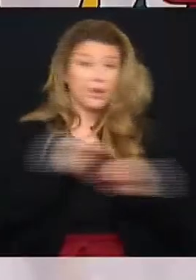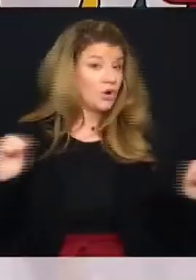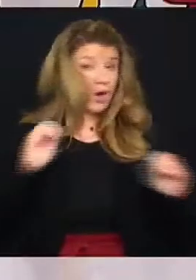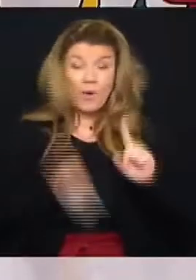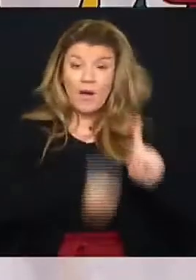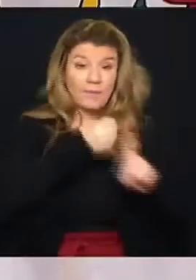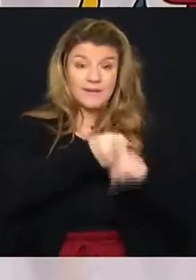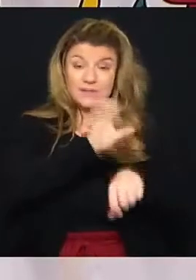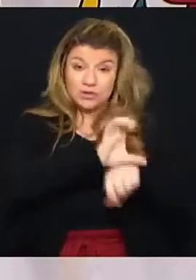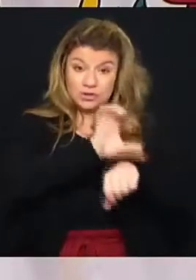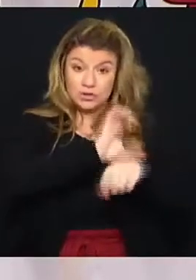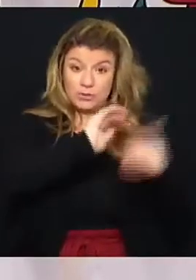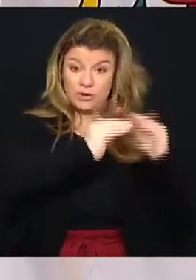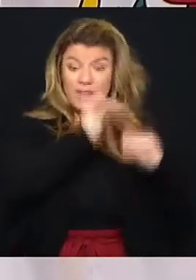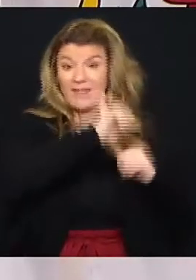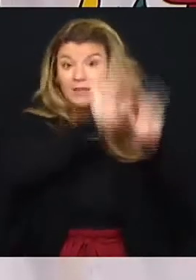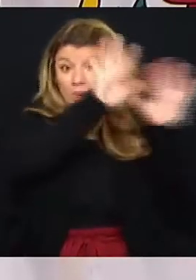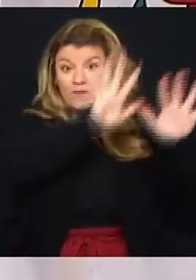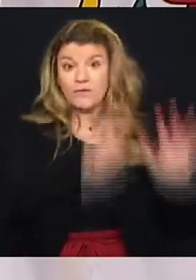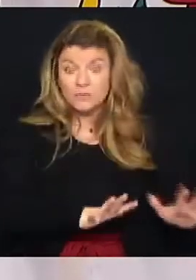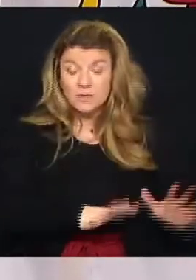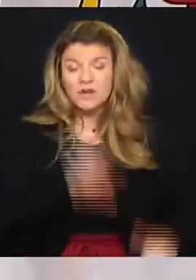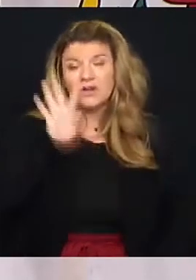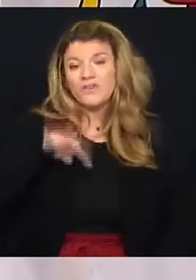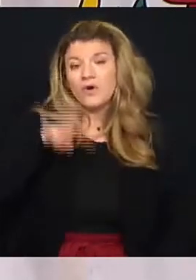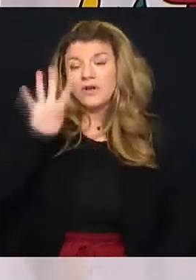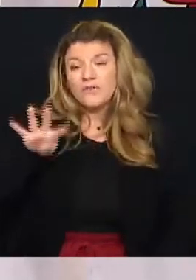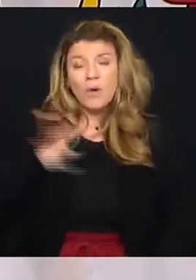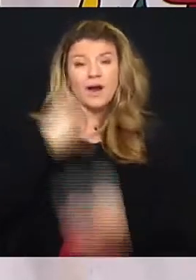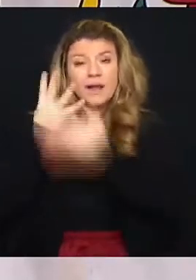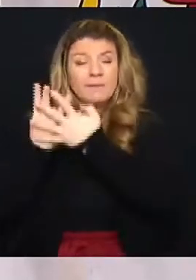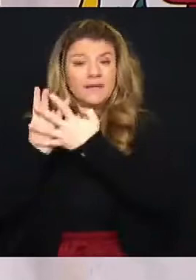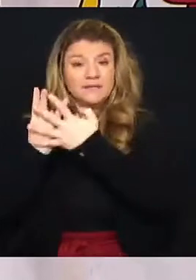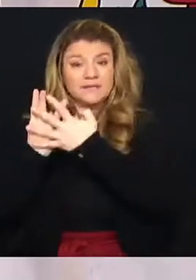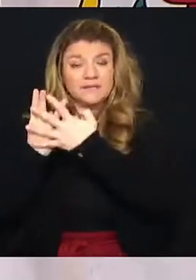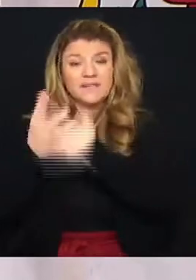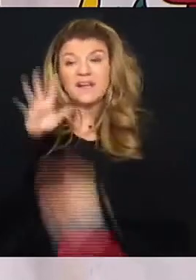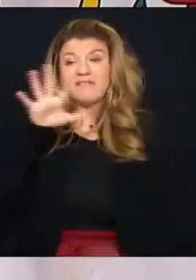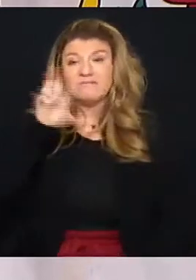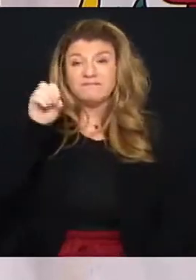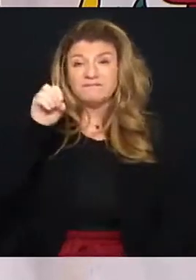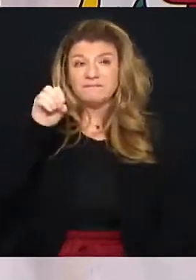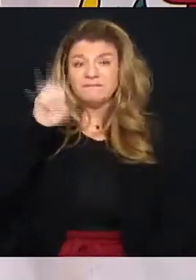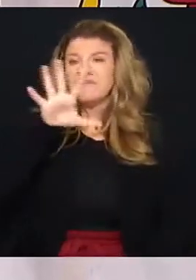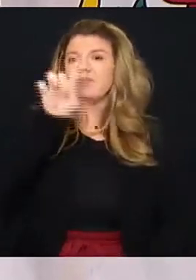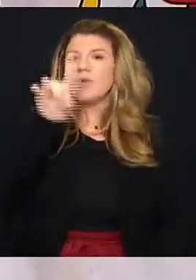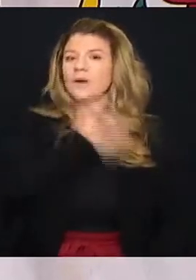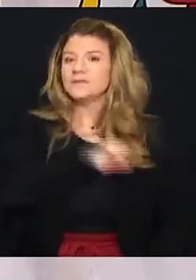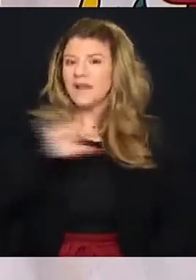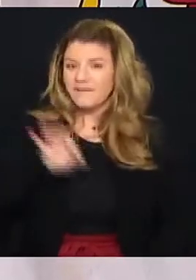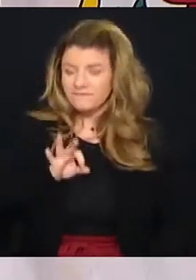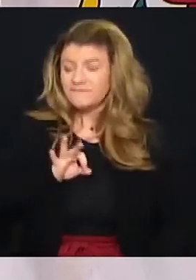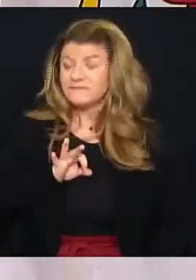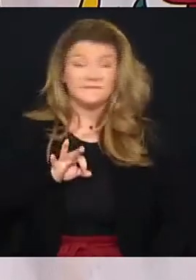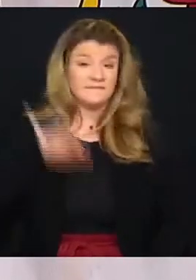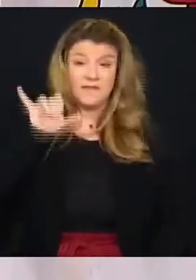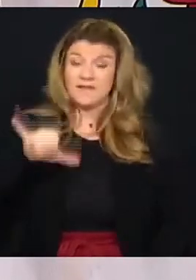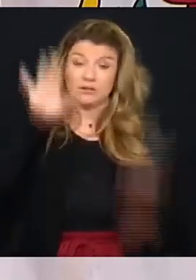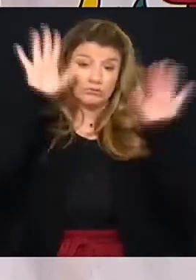in our church community. It's wonderful. We have 44 inmate cases and 51 staff cases.